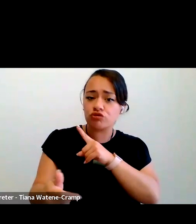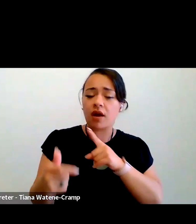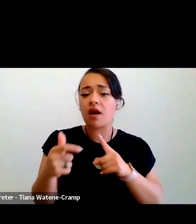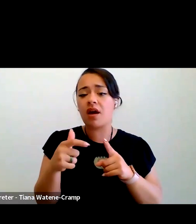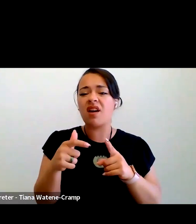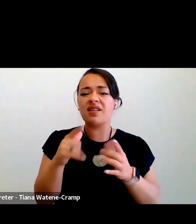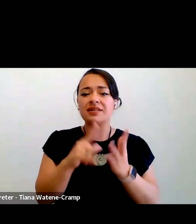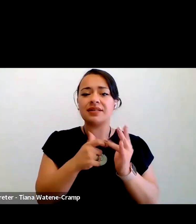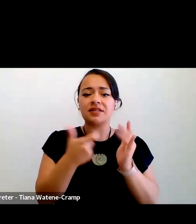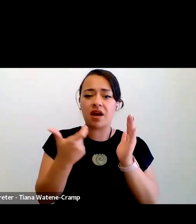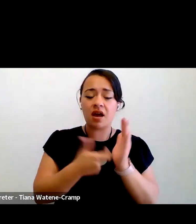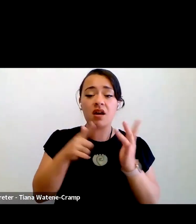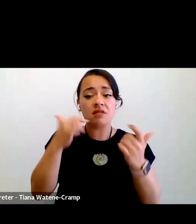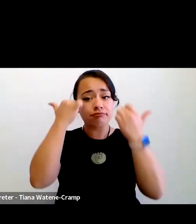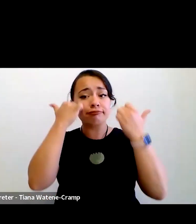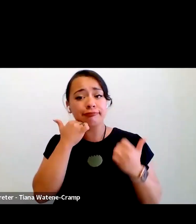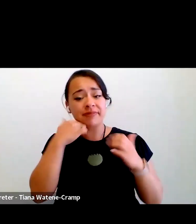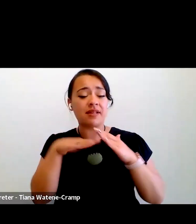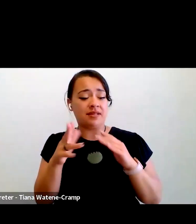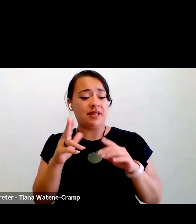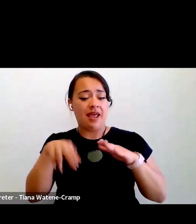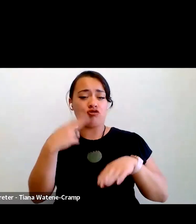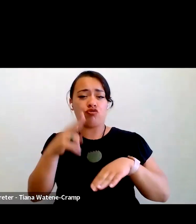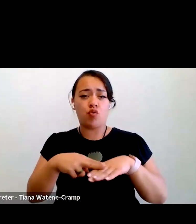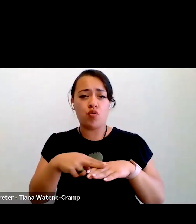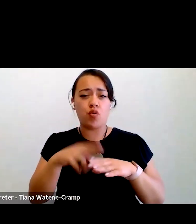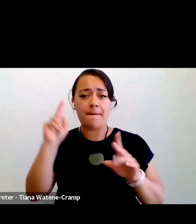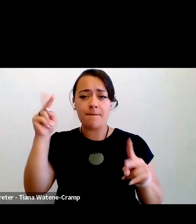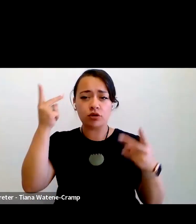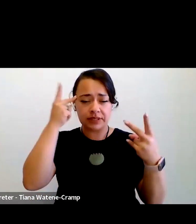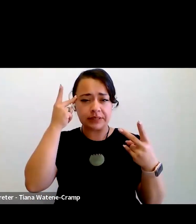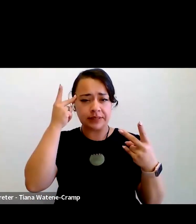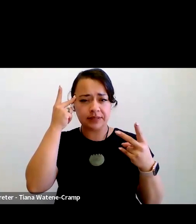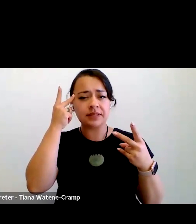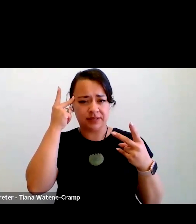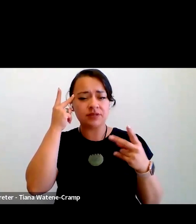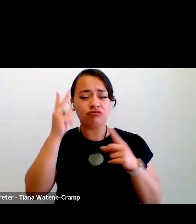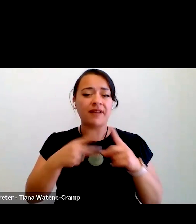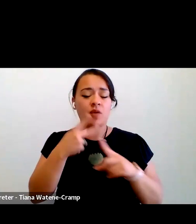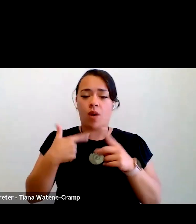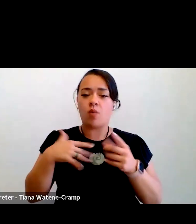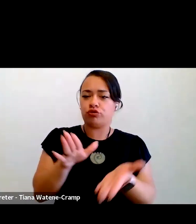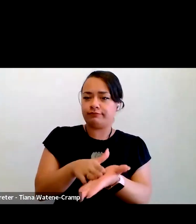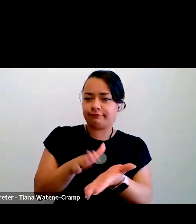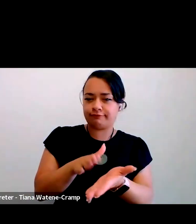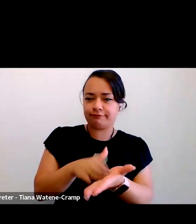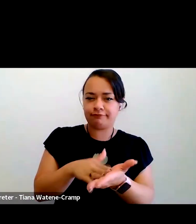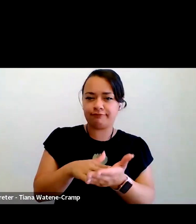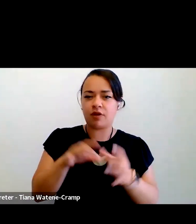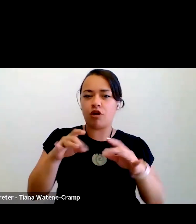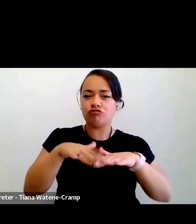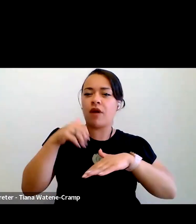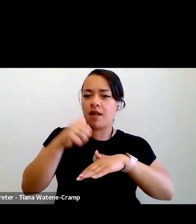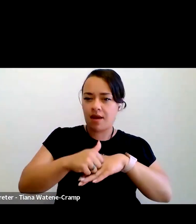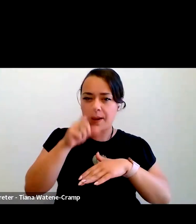recent National Cultural Policy Revive, and I, like Lena, want to commend Creative Australia on this incredible piece of work, which will no doubt have positive